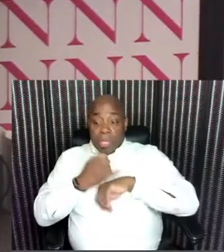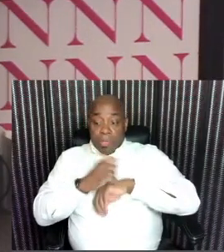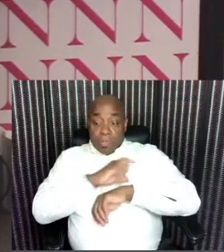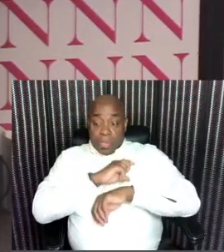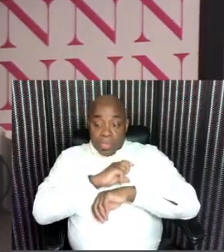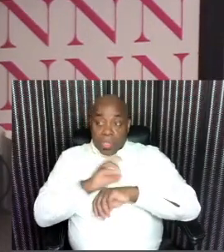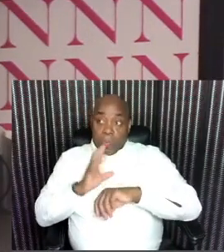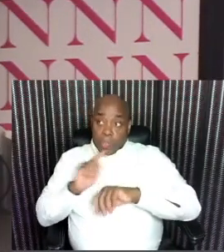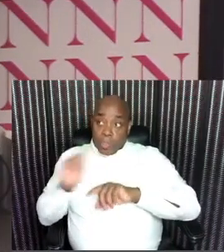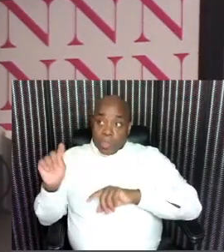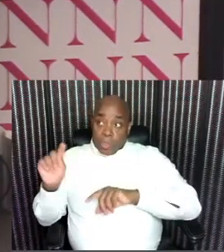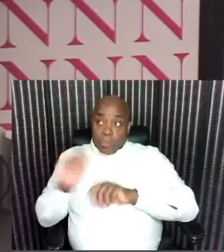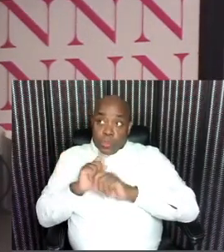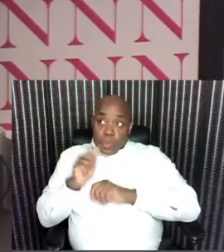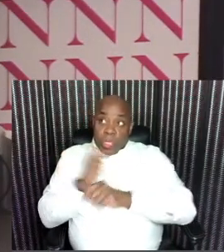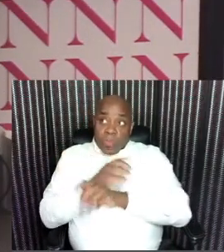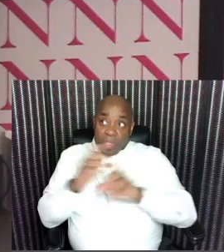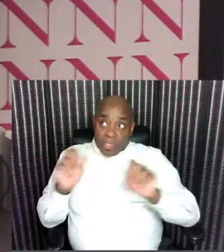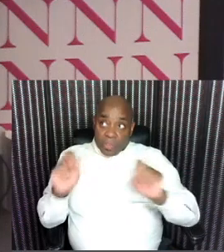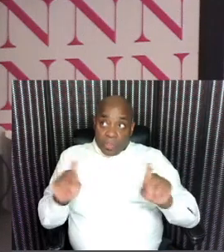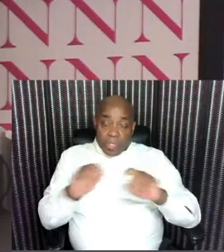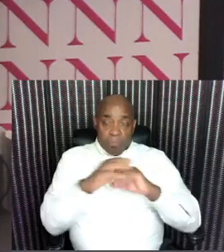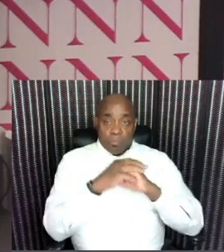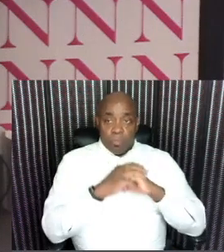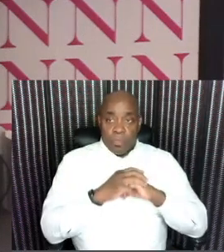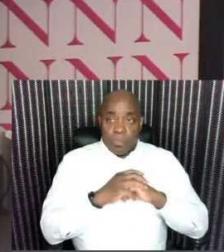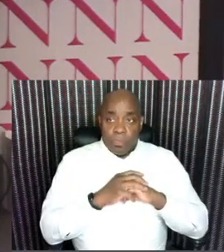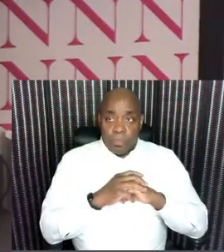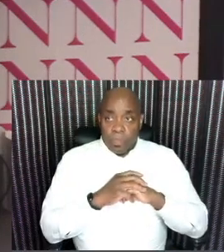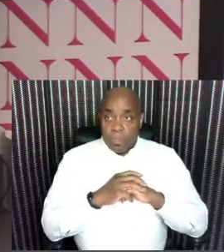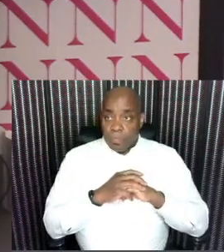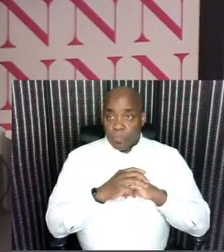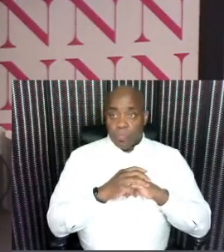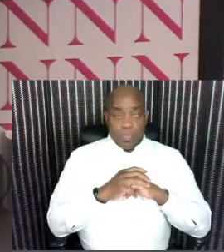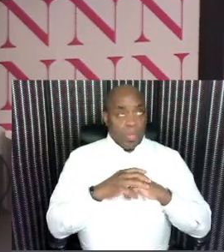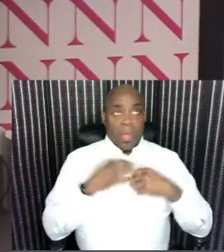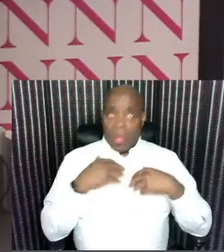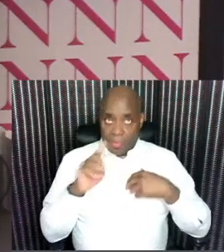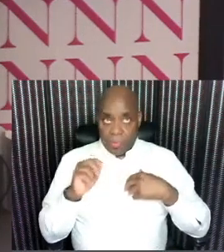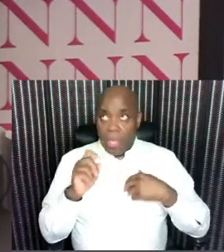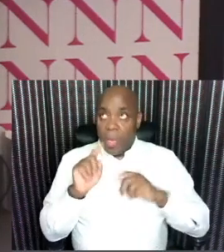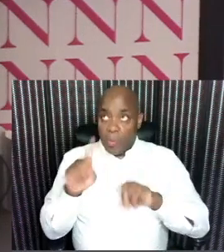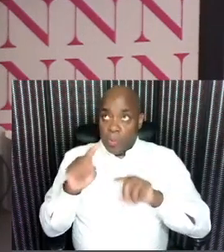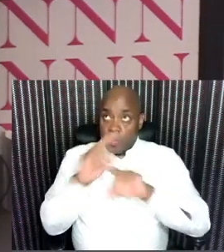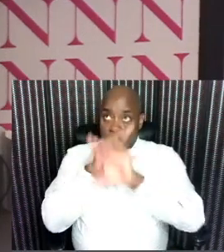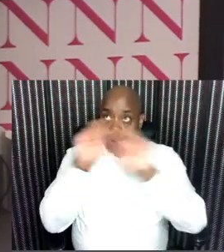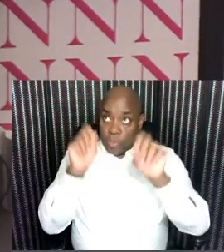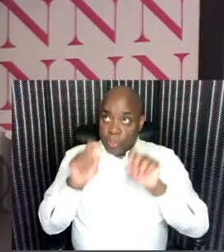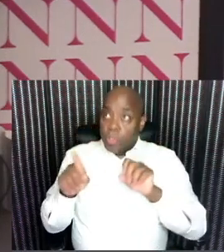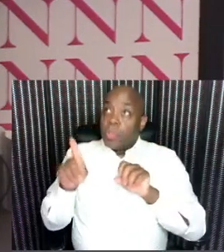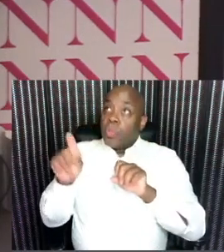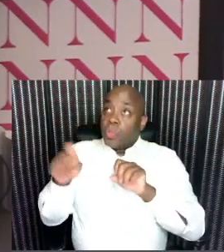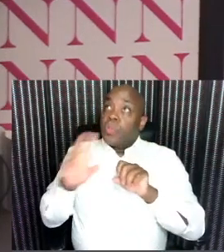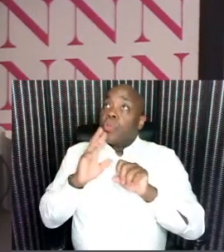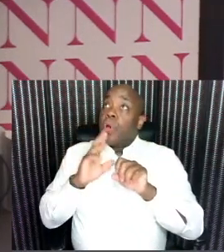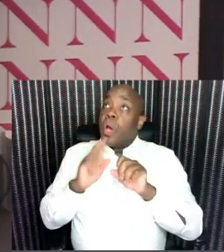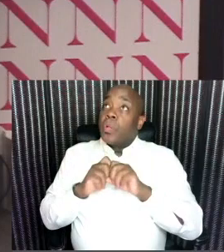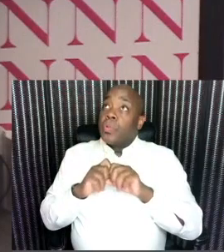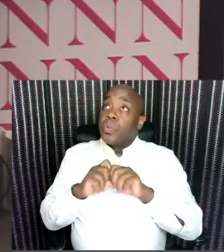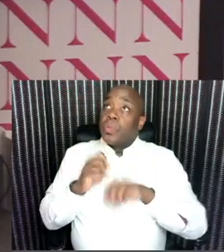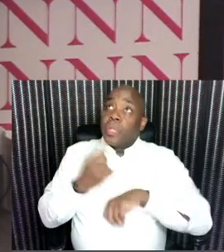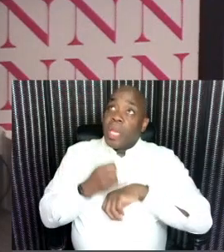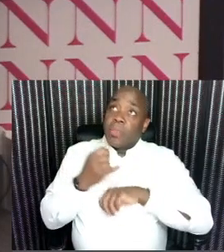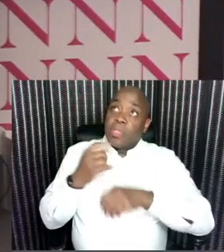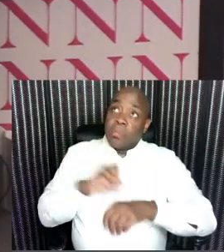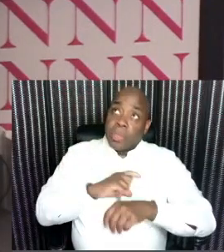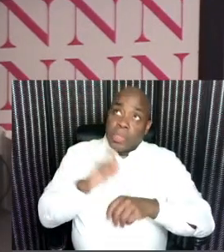okay. And in fact, that's what I did. I like went to the president, like, you need to talk to the campus police, there are gonna be black people here.